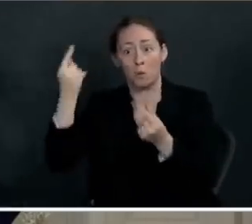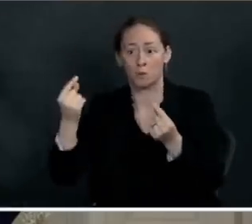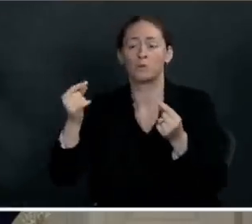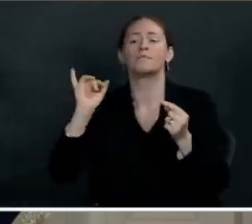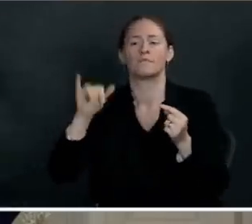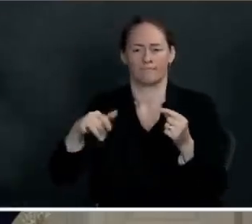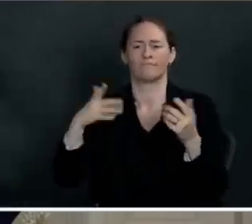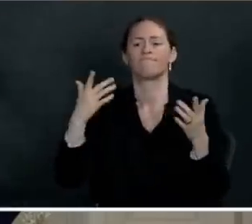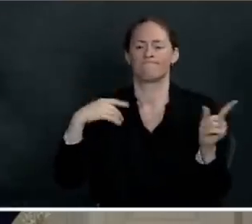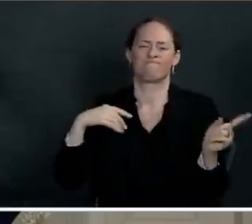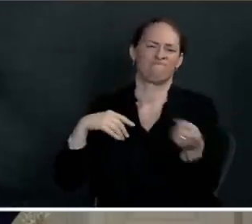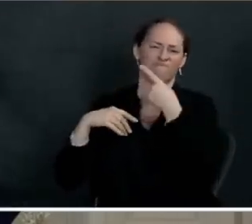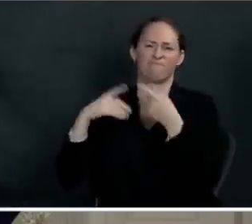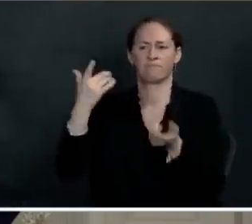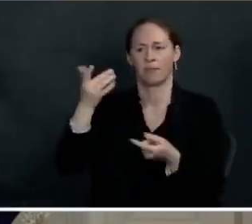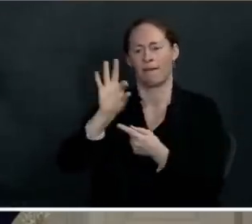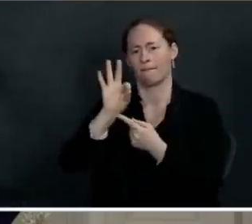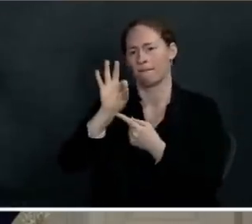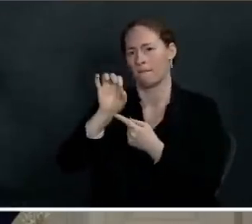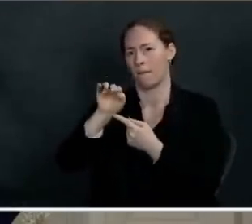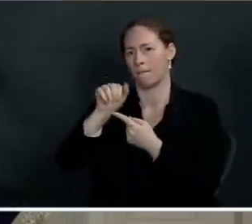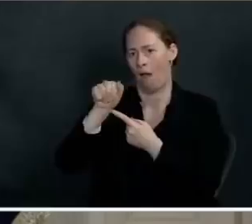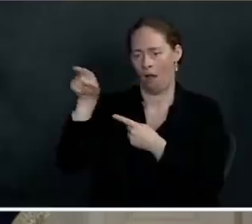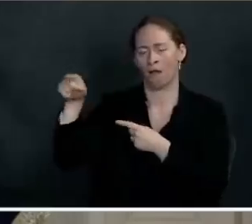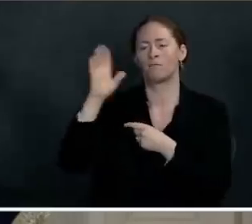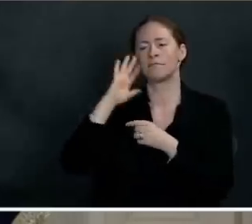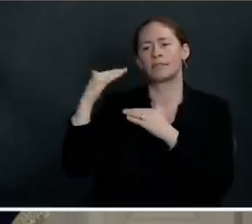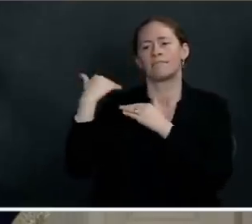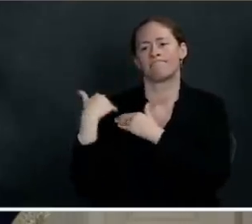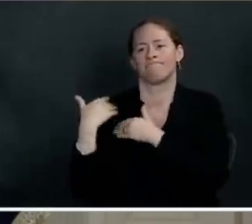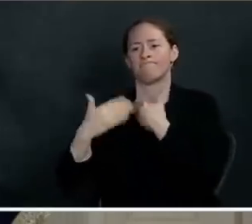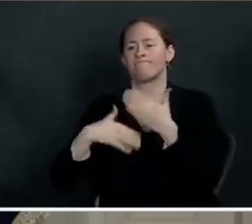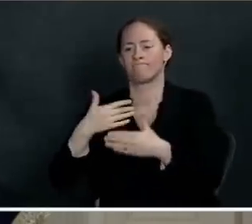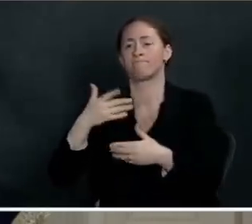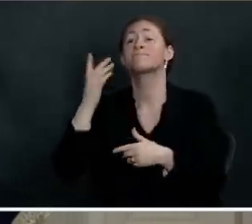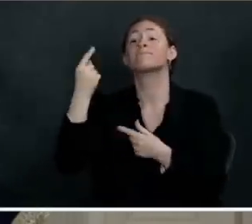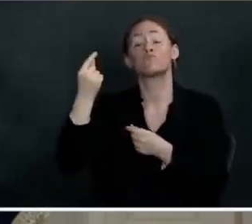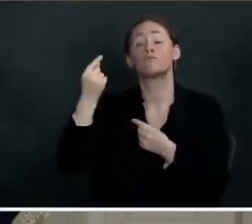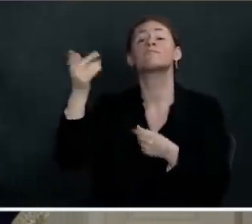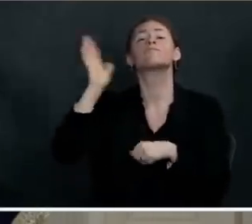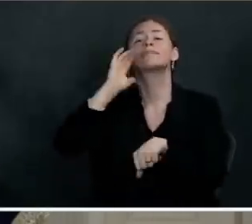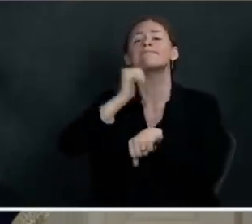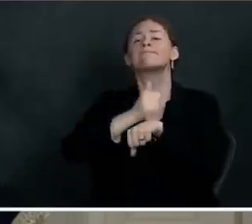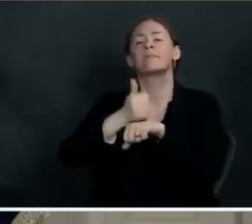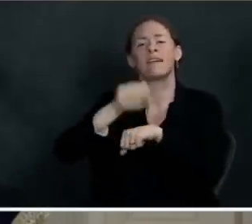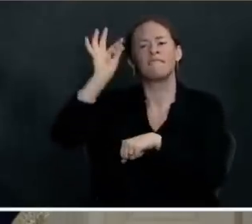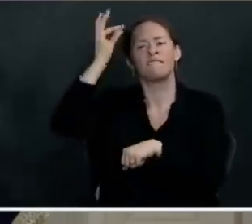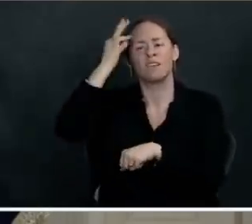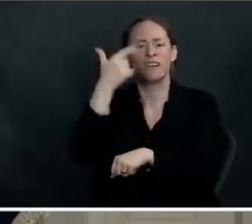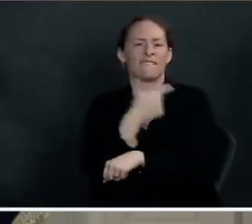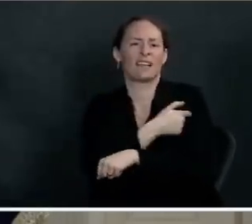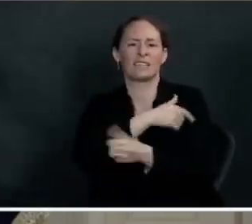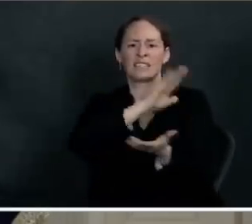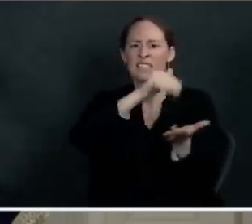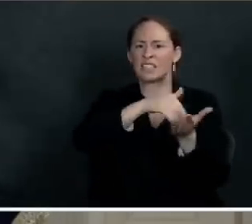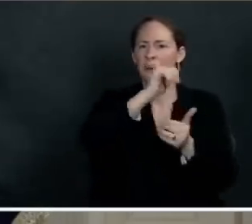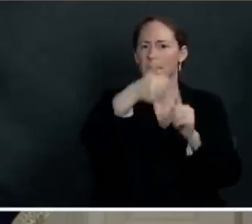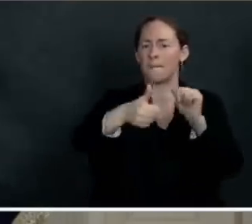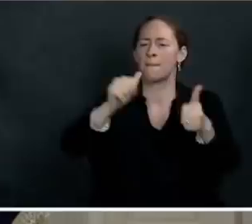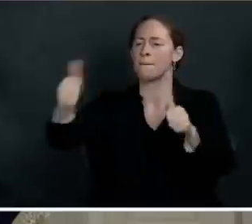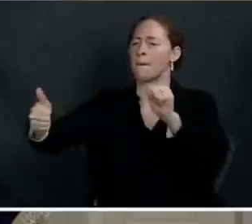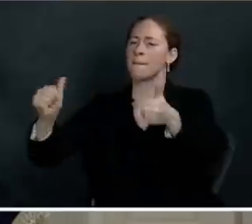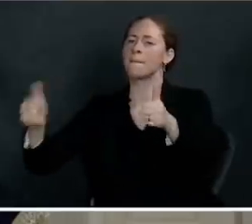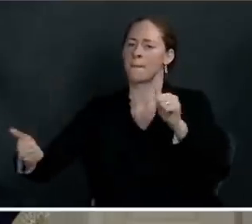Emergency Management Agency, to stand up the first federally supported community vaccination centers. And that work is